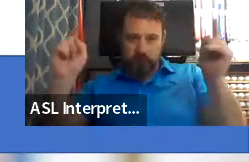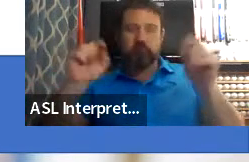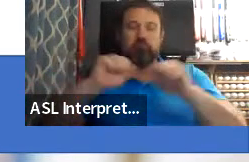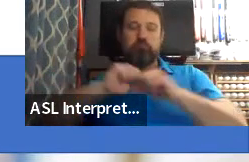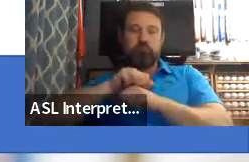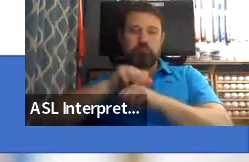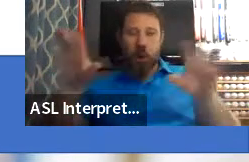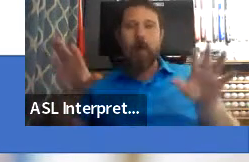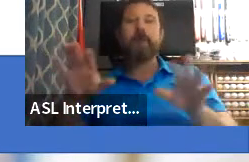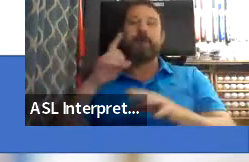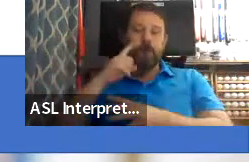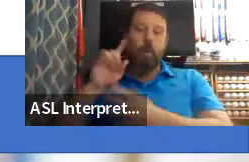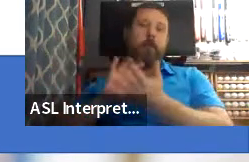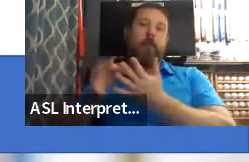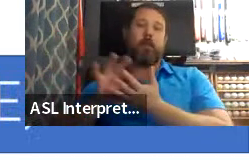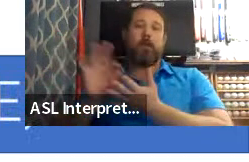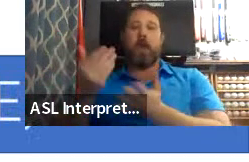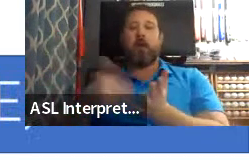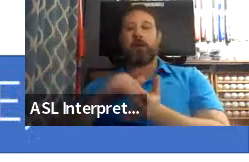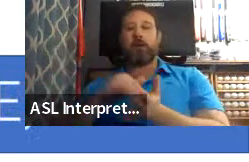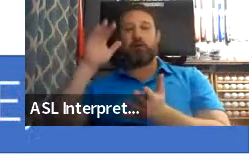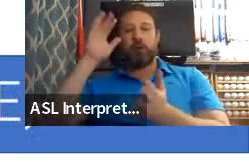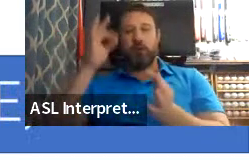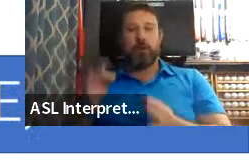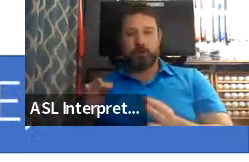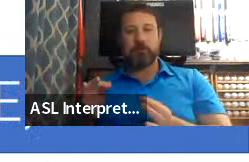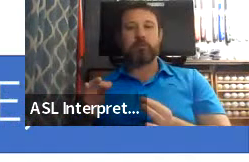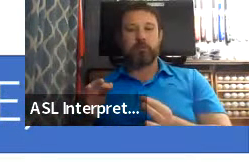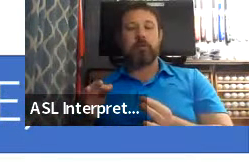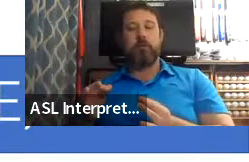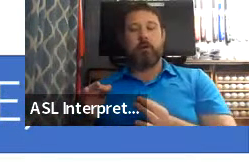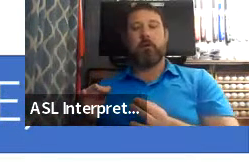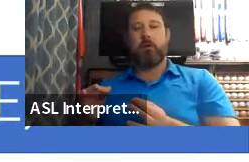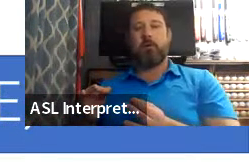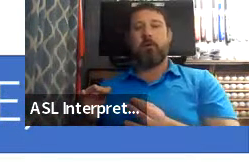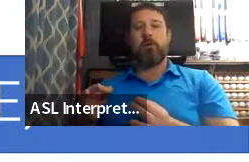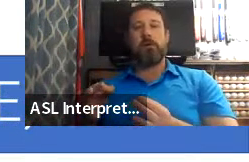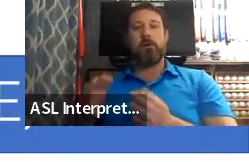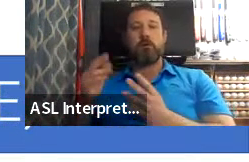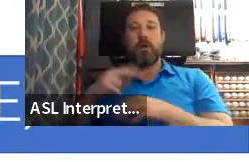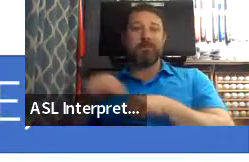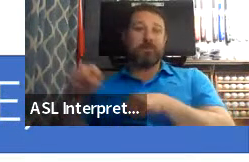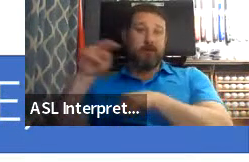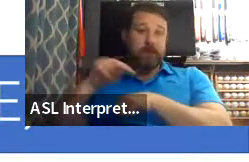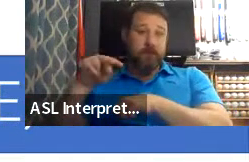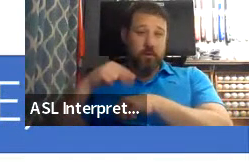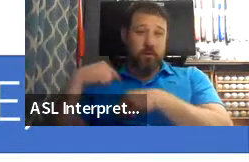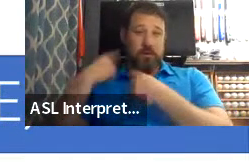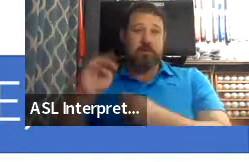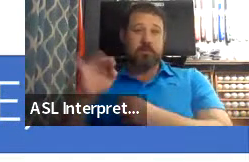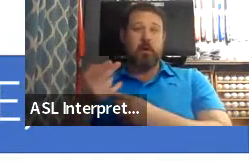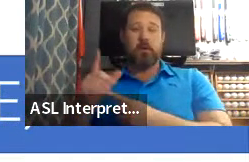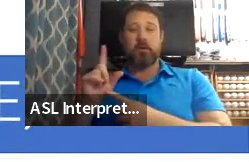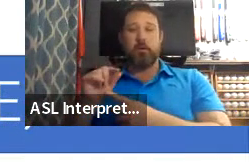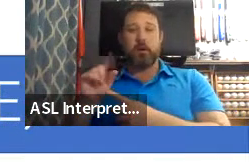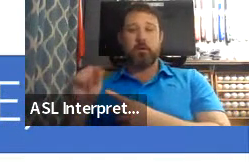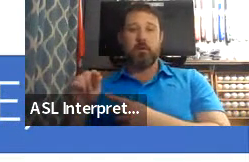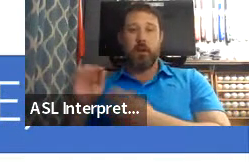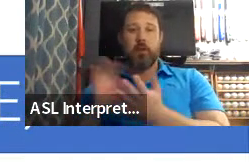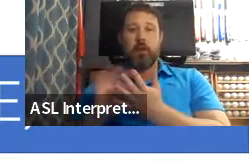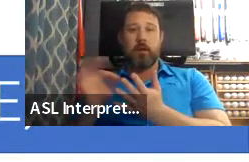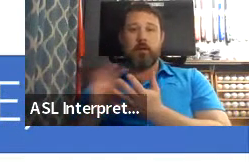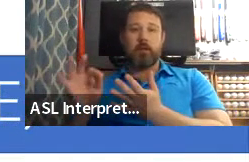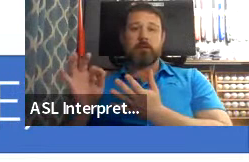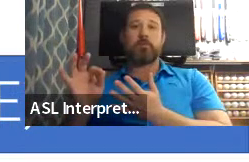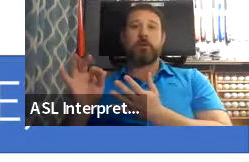Medi-Cal redeterminations. So first, again, as a high-level overview, since March of 2020, Medi-Cal